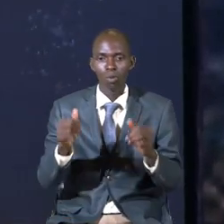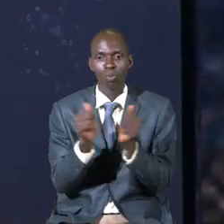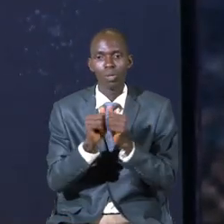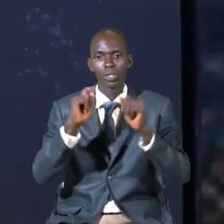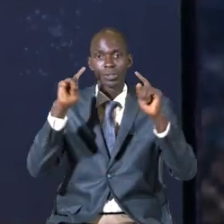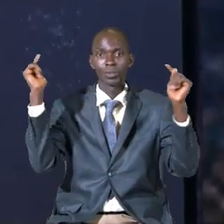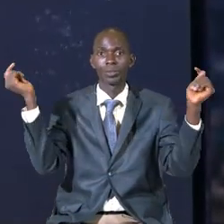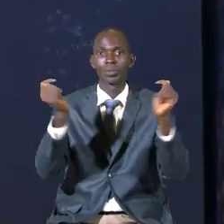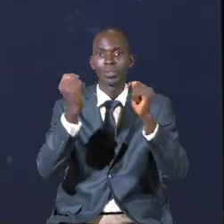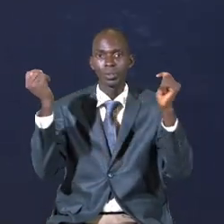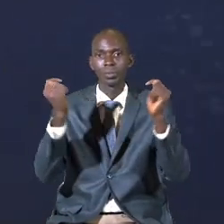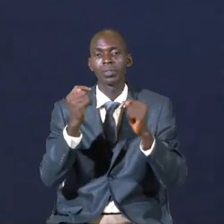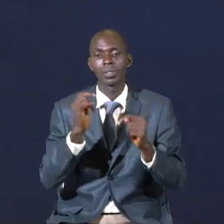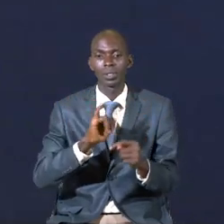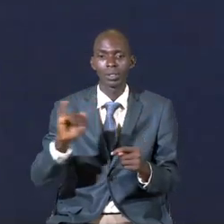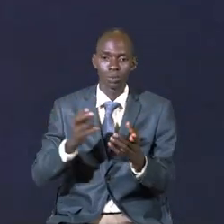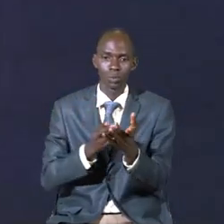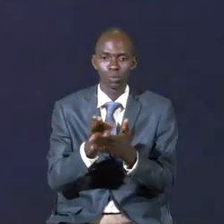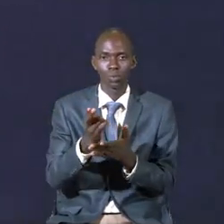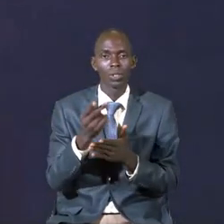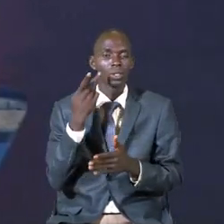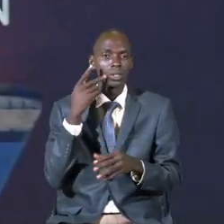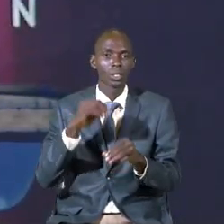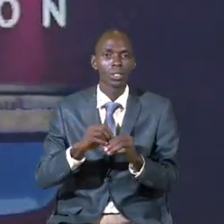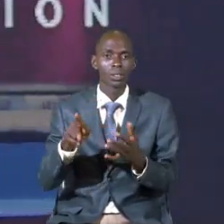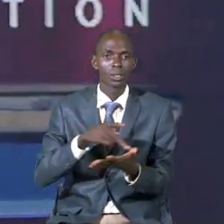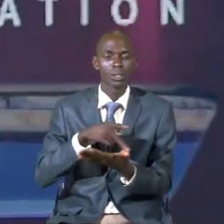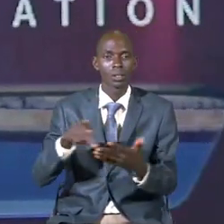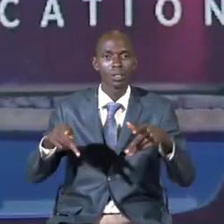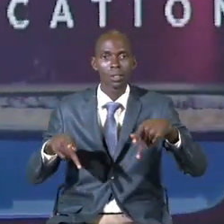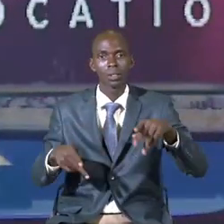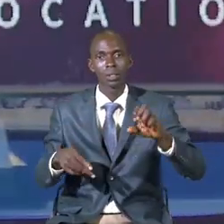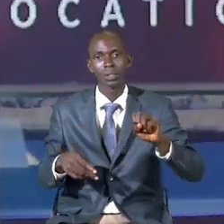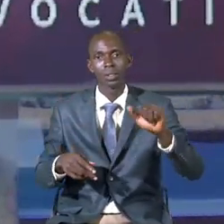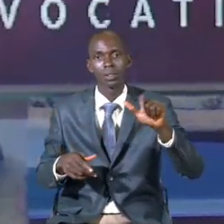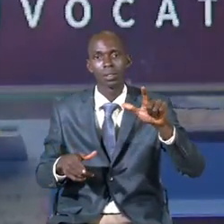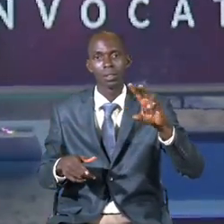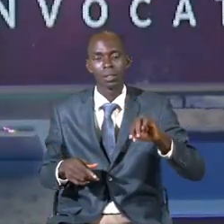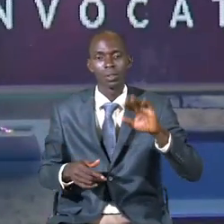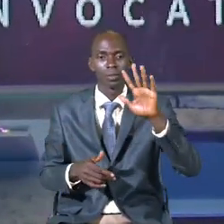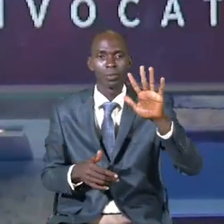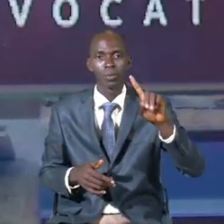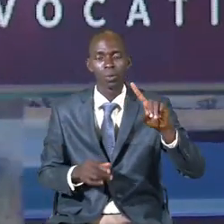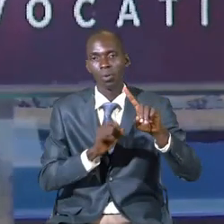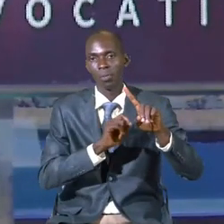truth let's look at psalm 51 verse 6.